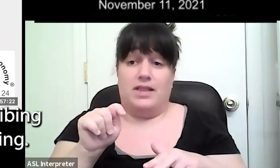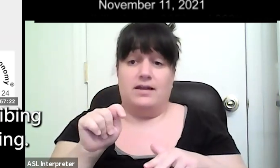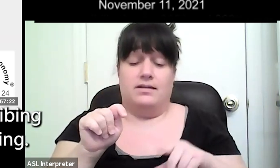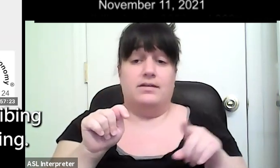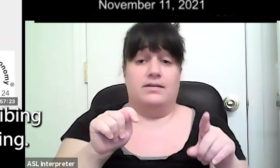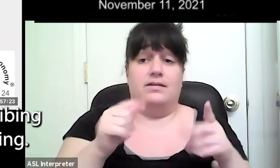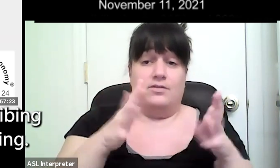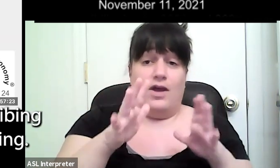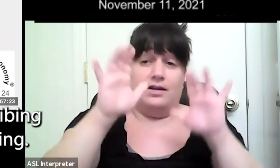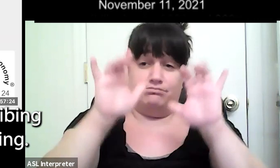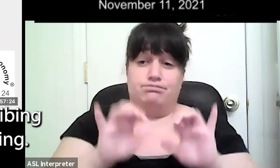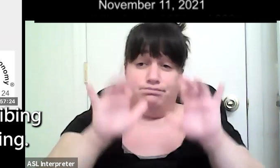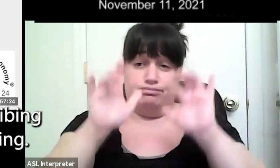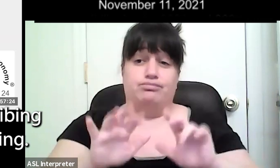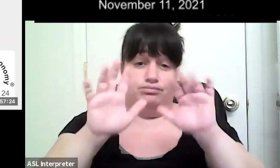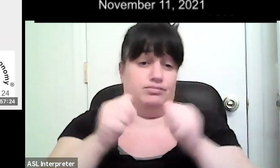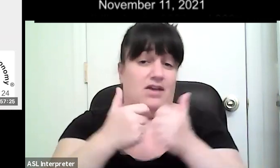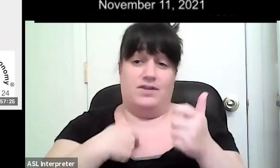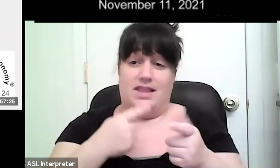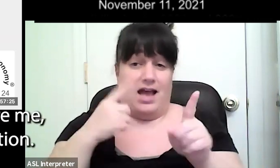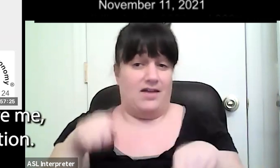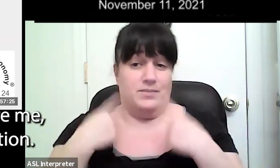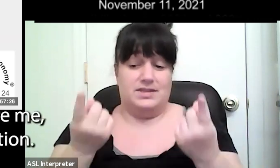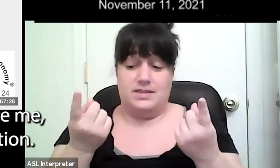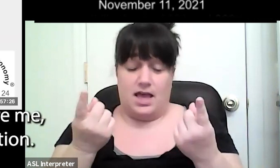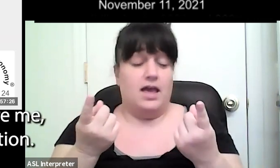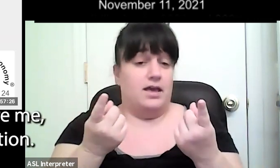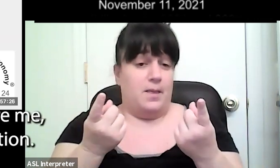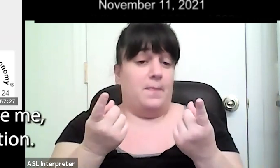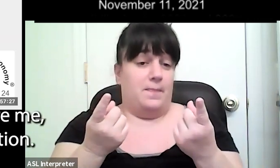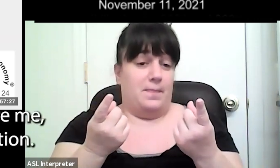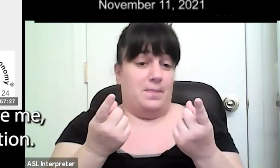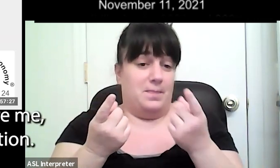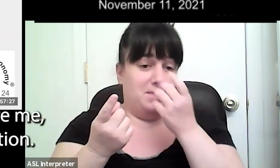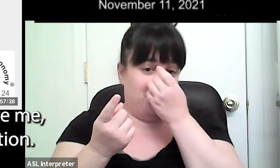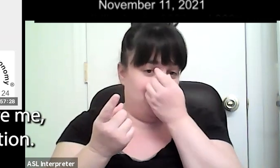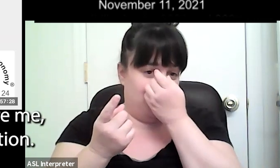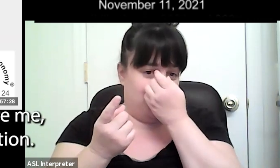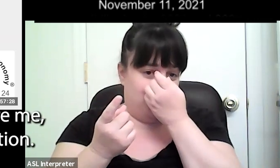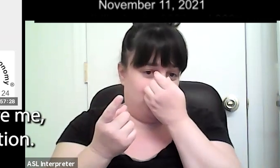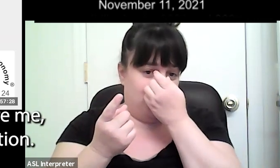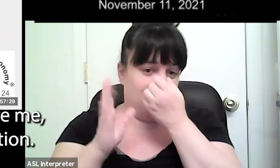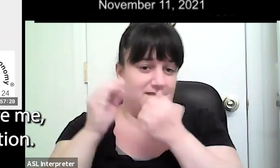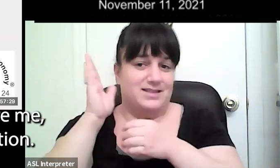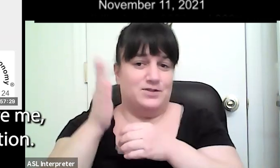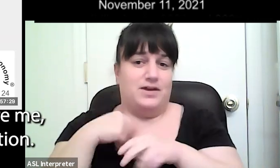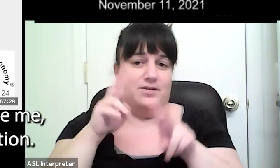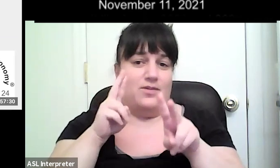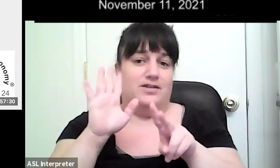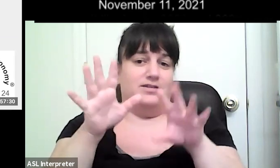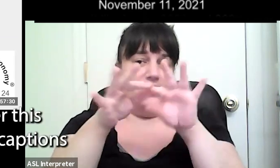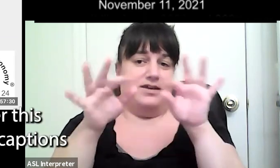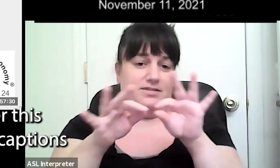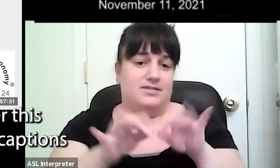been transcribing everything that I've been saying. And also the speakers before me, I was watching their